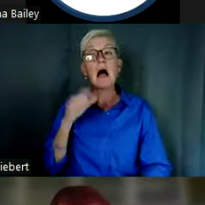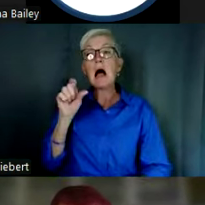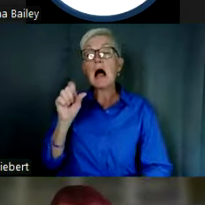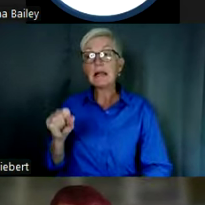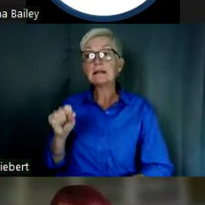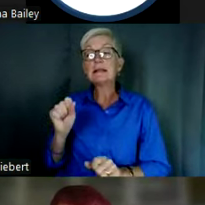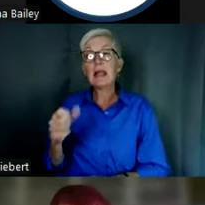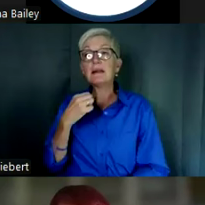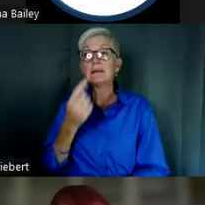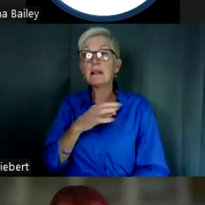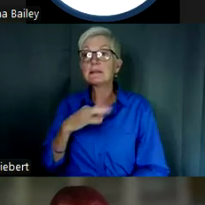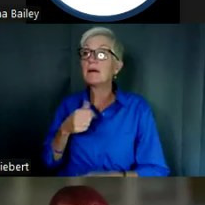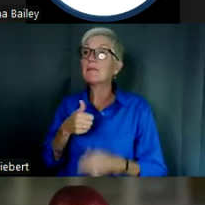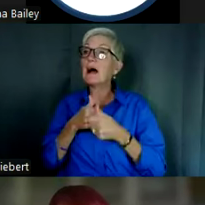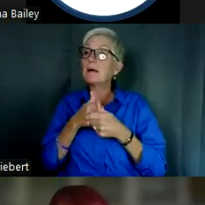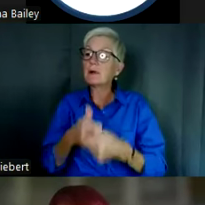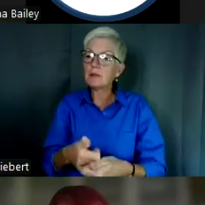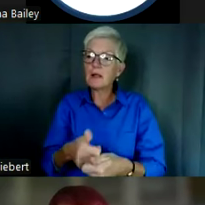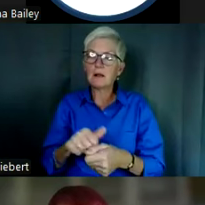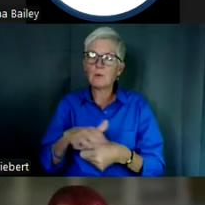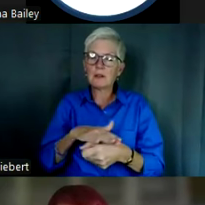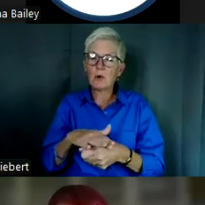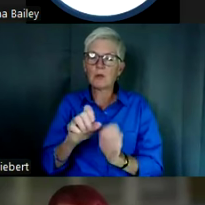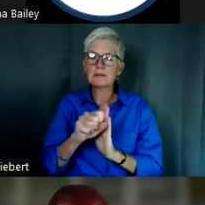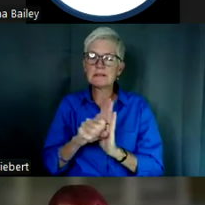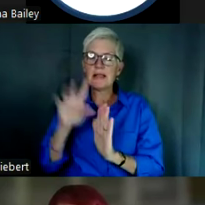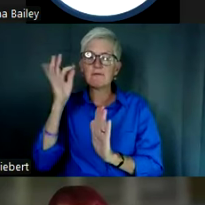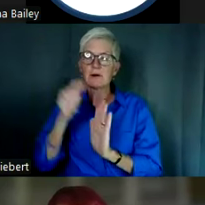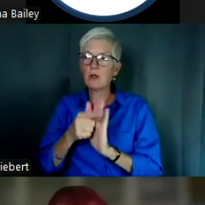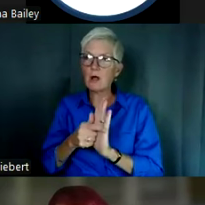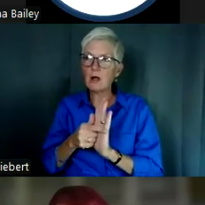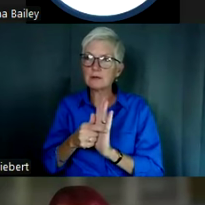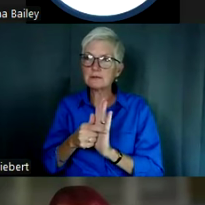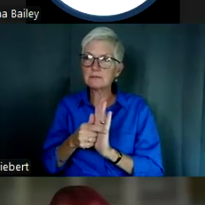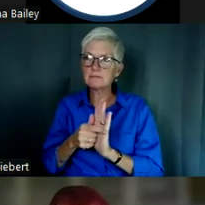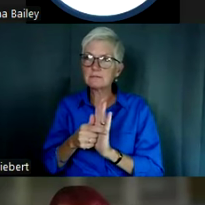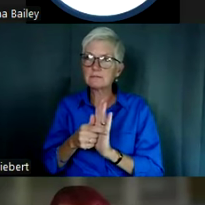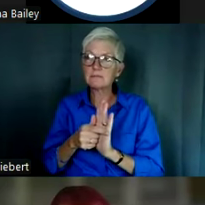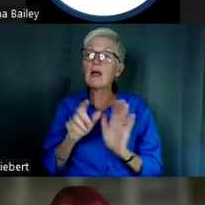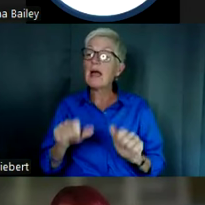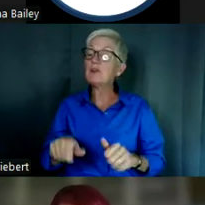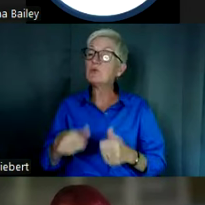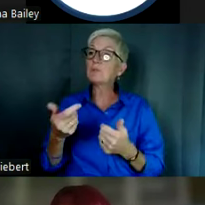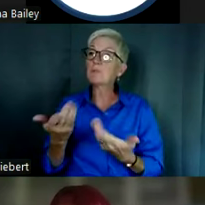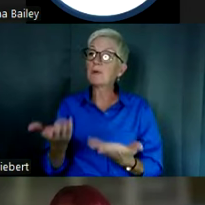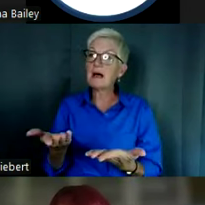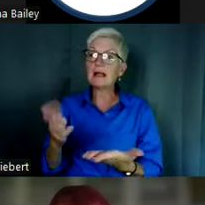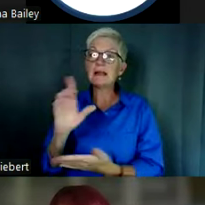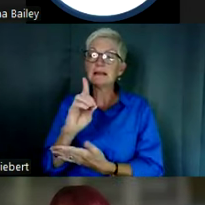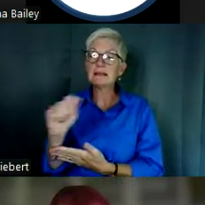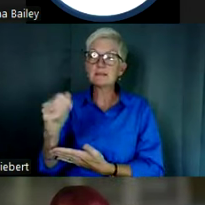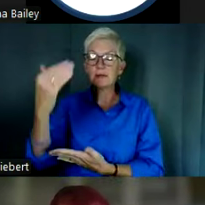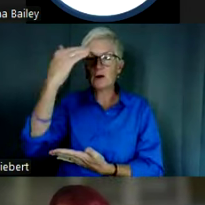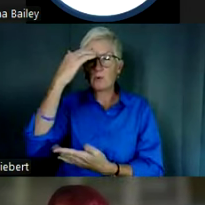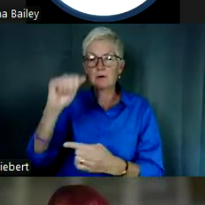that I'm complying with local, state, and federal laws, as well as provide disability awareness training and educate everyone about the